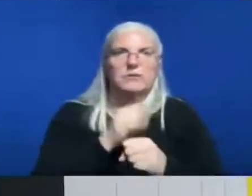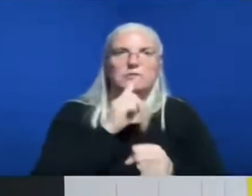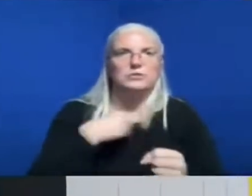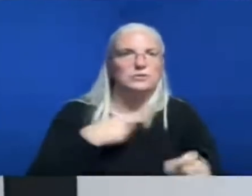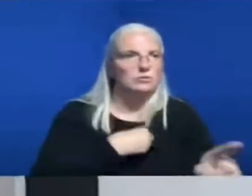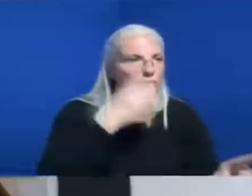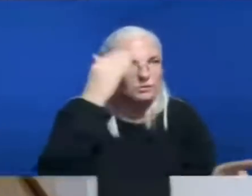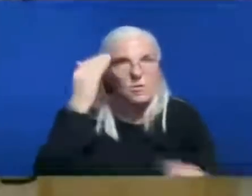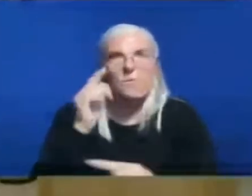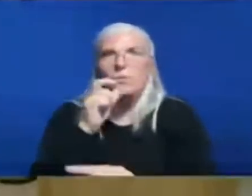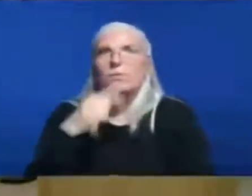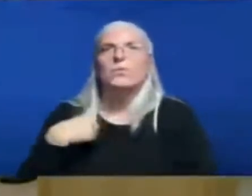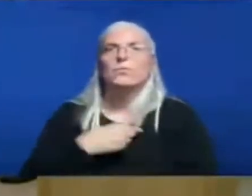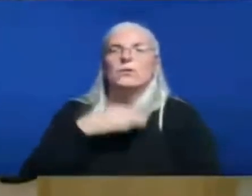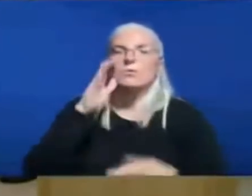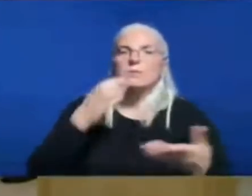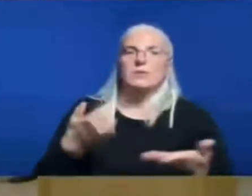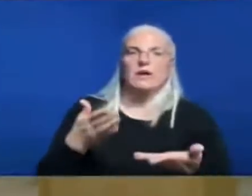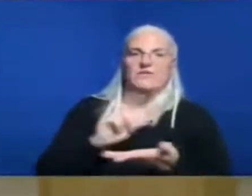much.